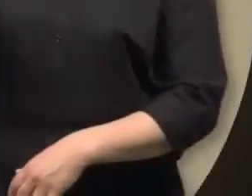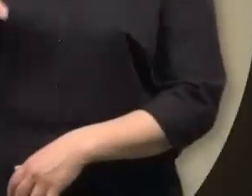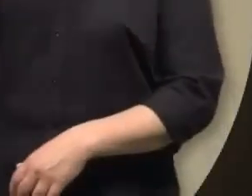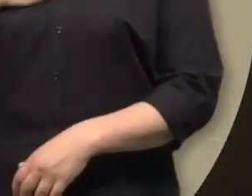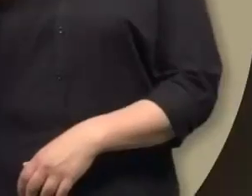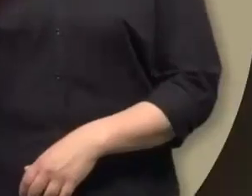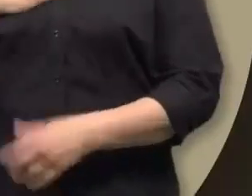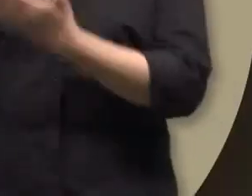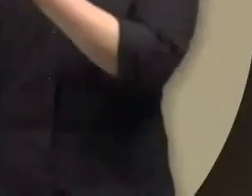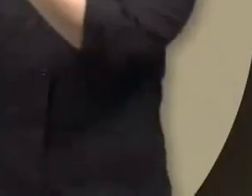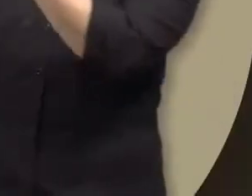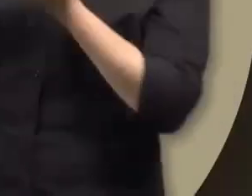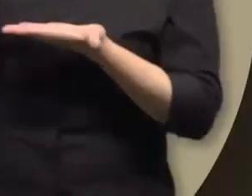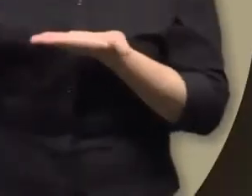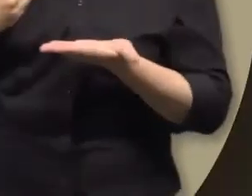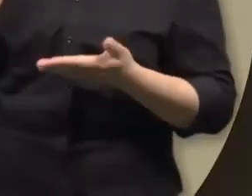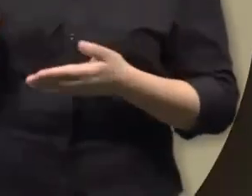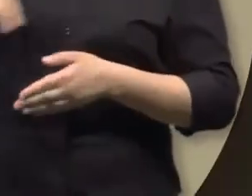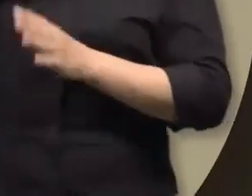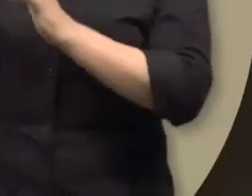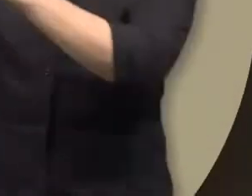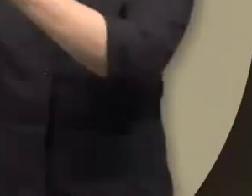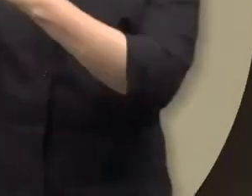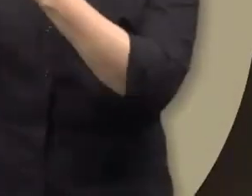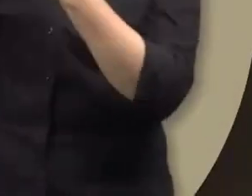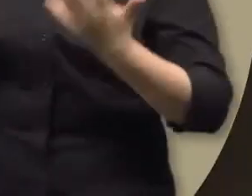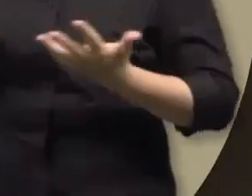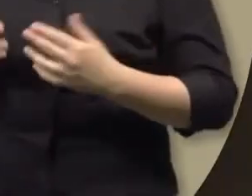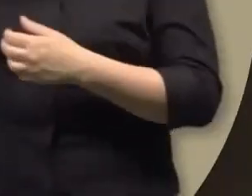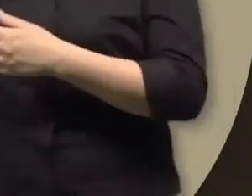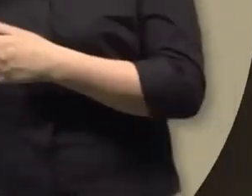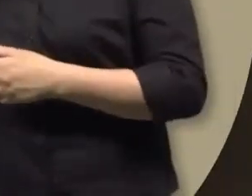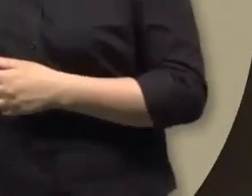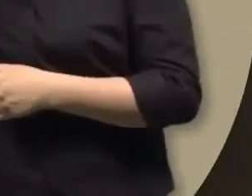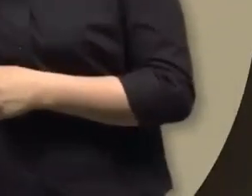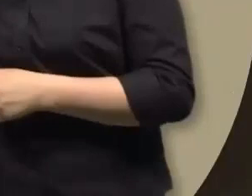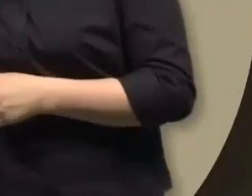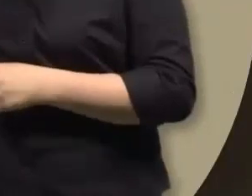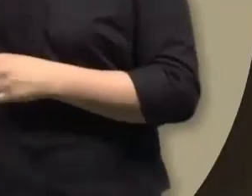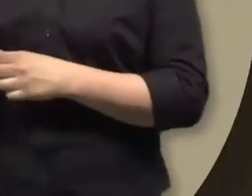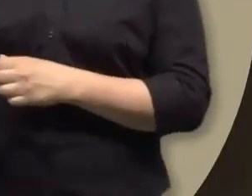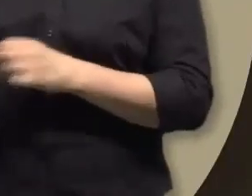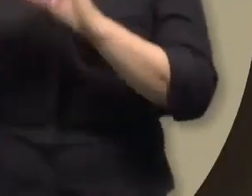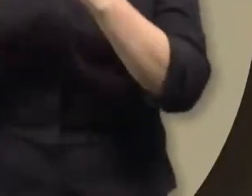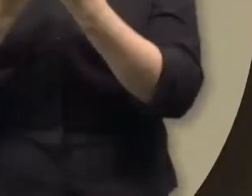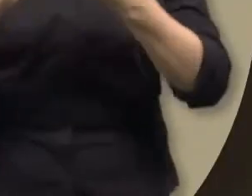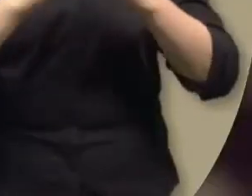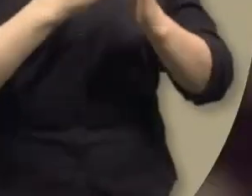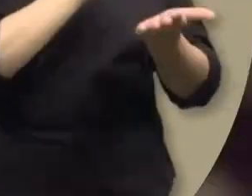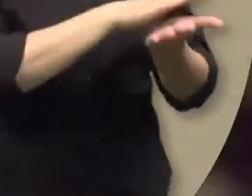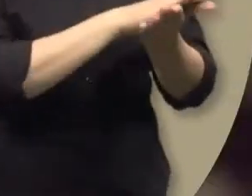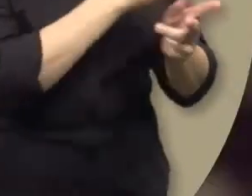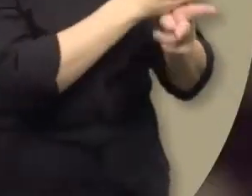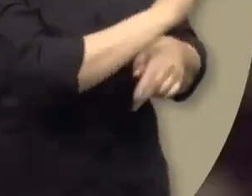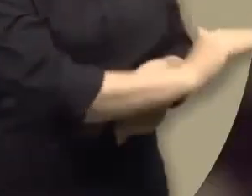They're happy to get funds, but also to speak with someone and explain their needs and what they experience daily with their